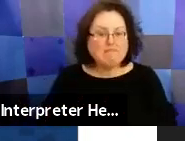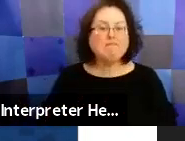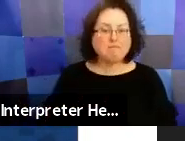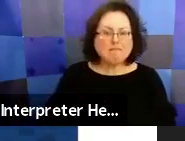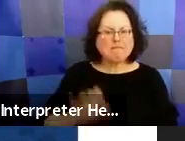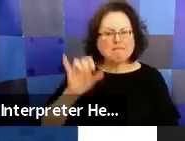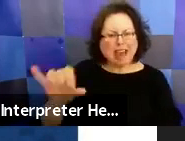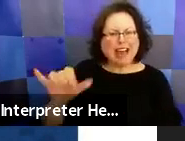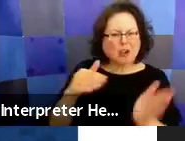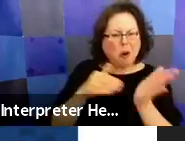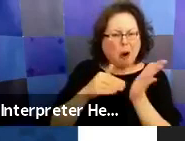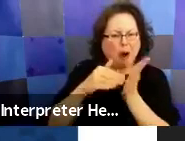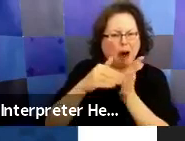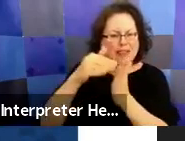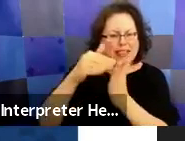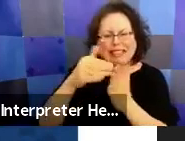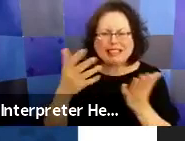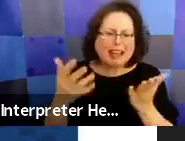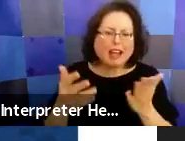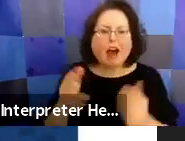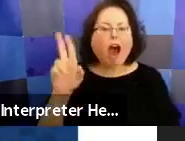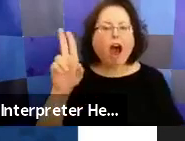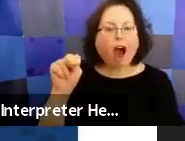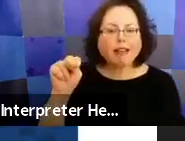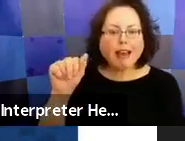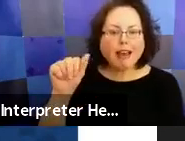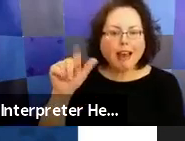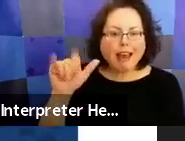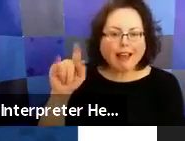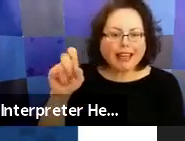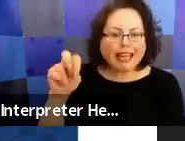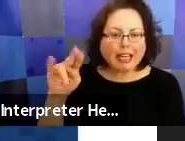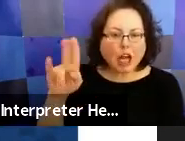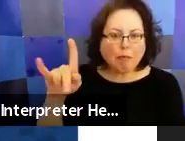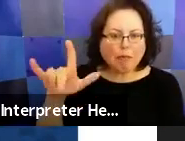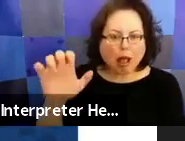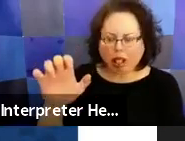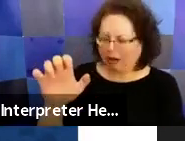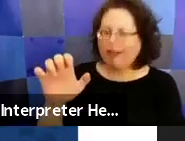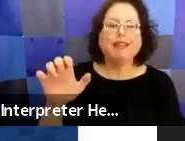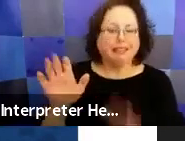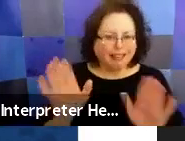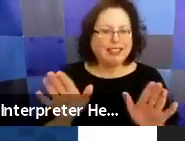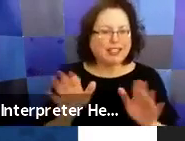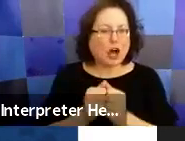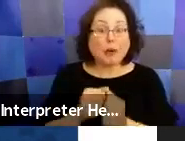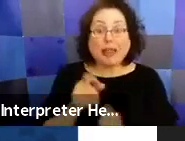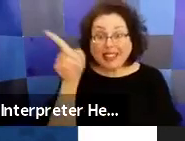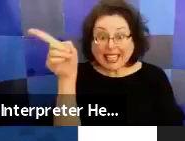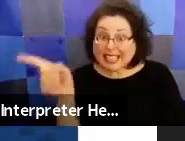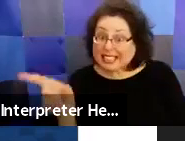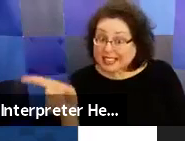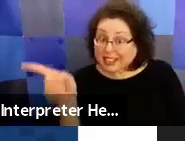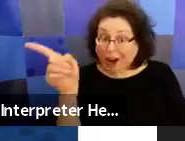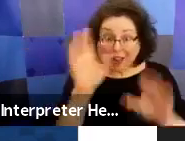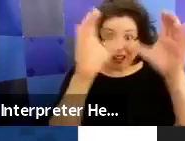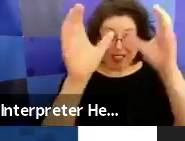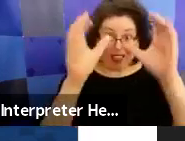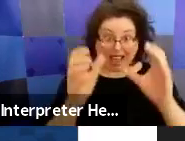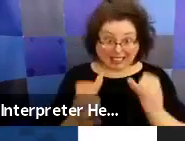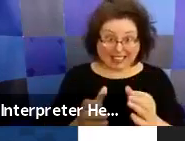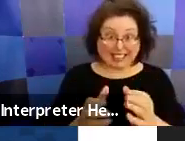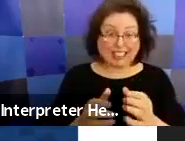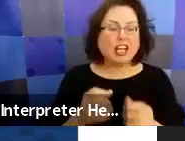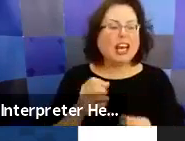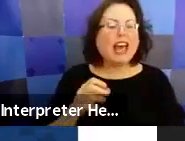These are often unalienable. Sorry, Jam. so here are the classes. The 7 that are